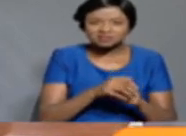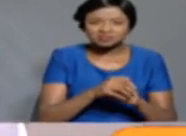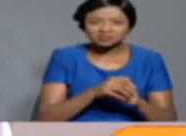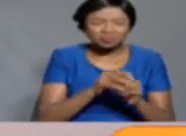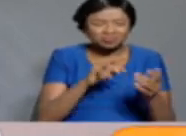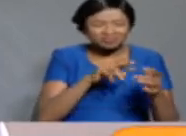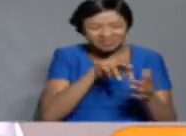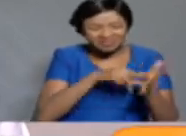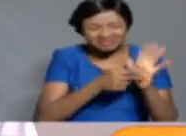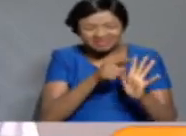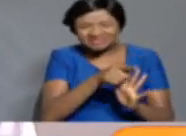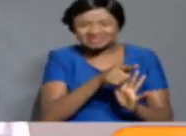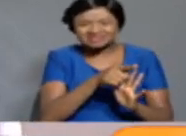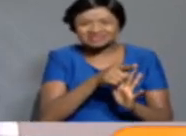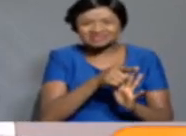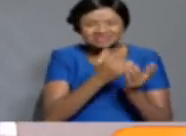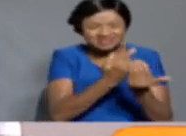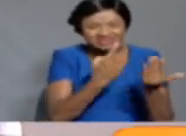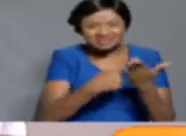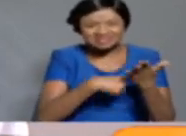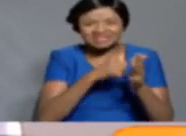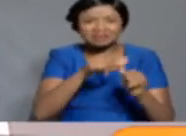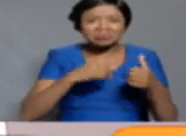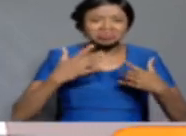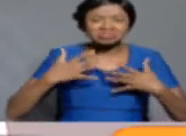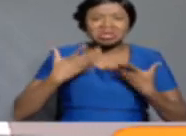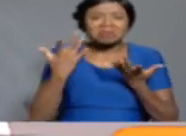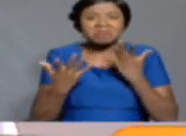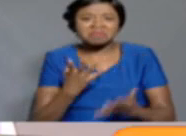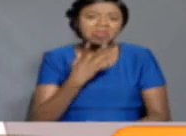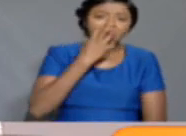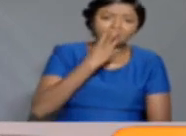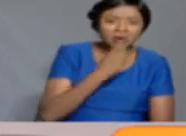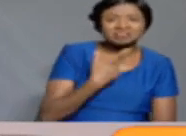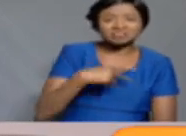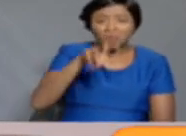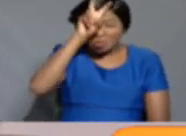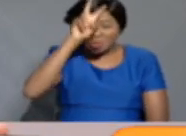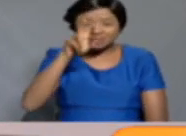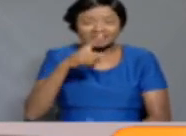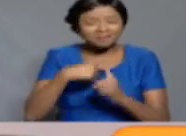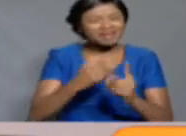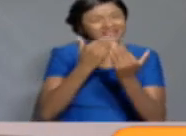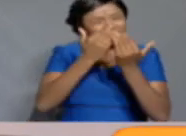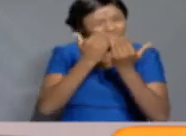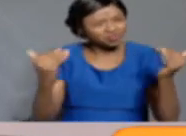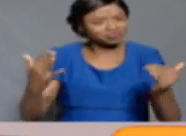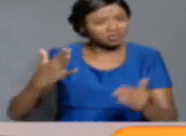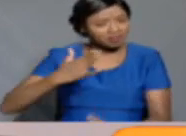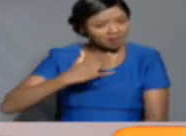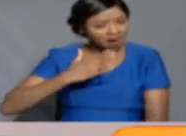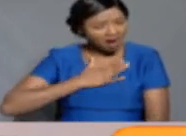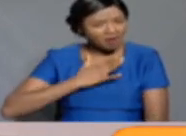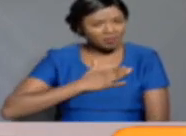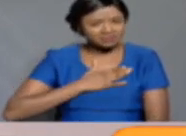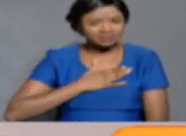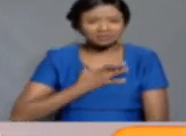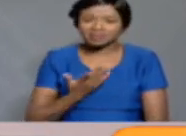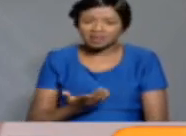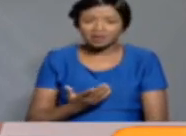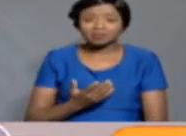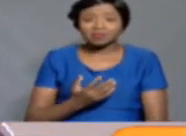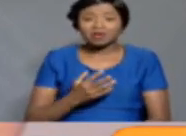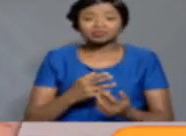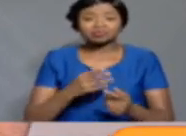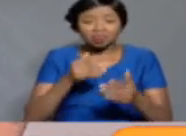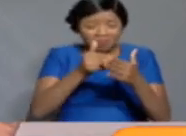Okay. You'd think actually these people are talking about some oranges or some goats or whatever. But really there is so much at stake. And I think that before